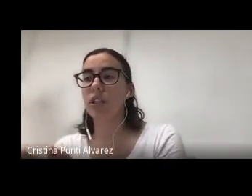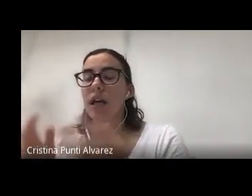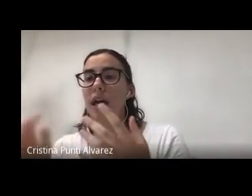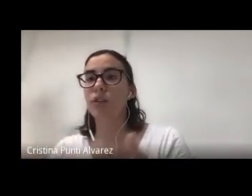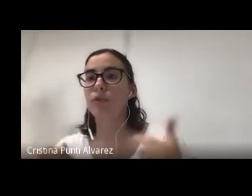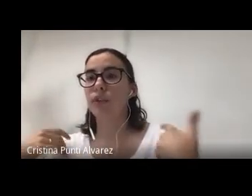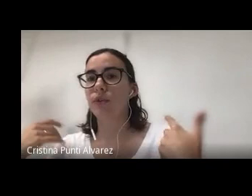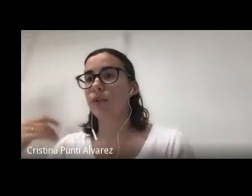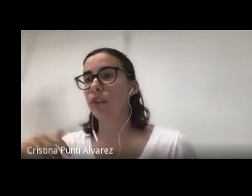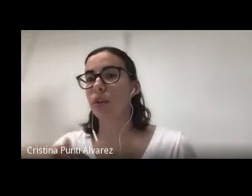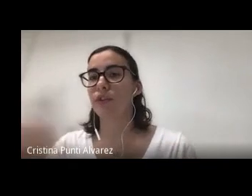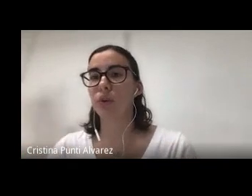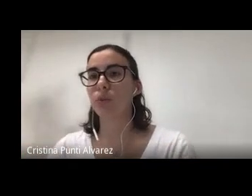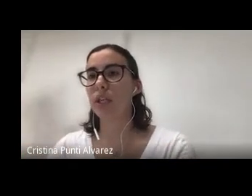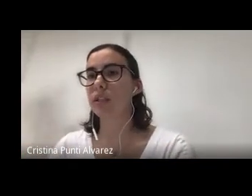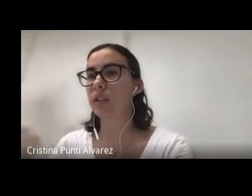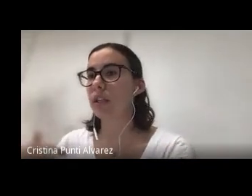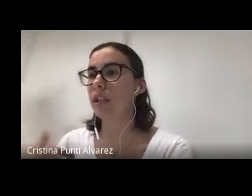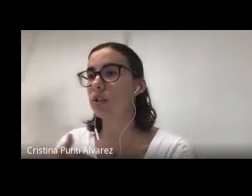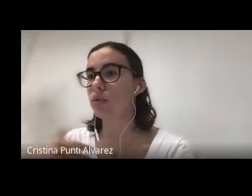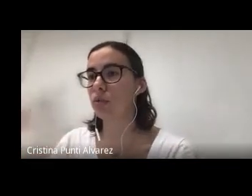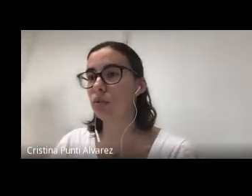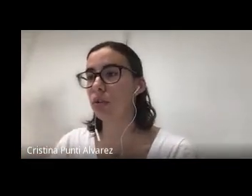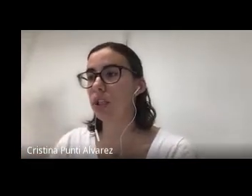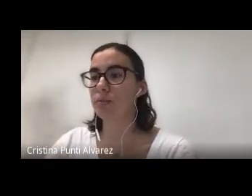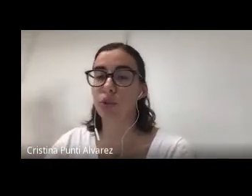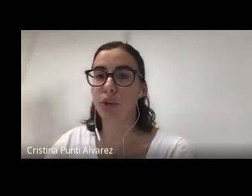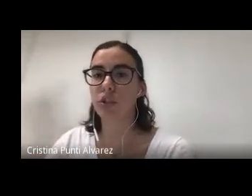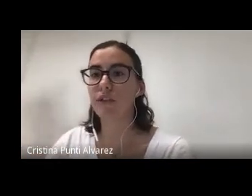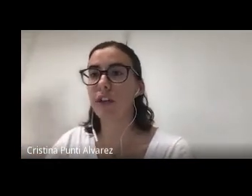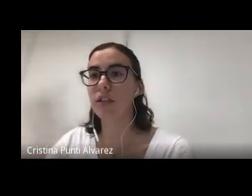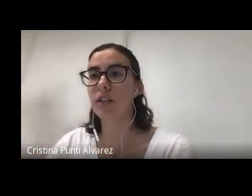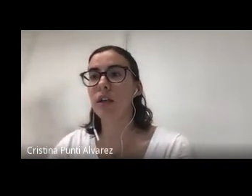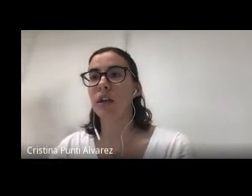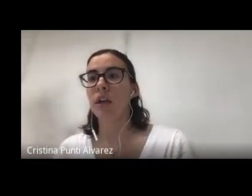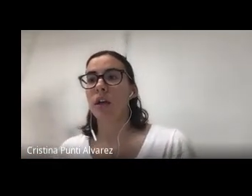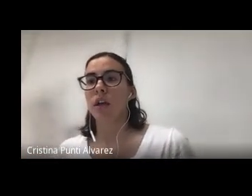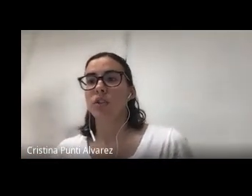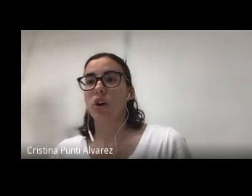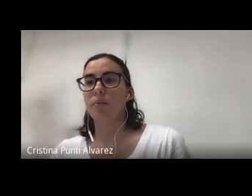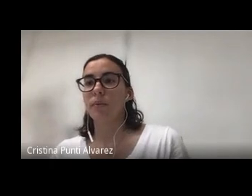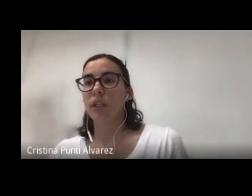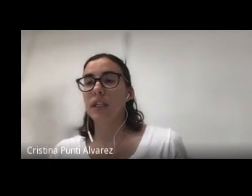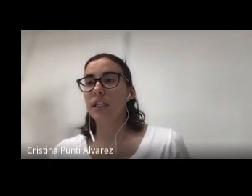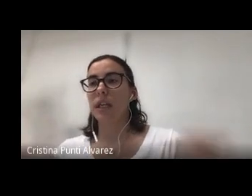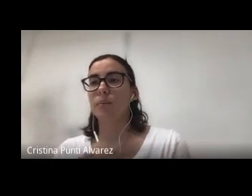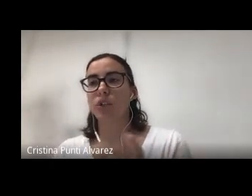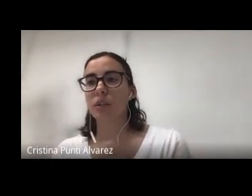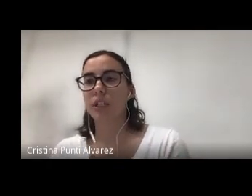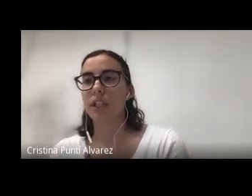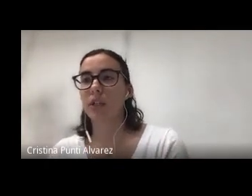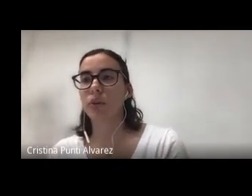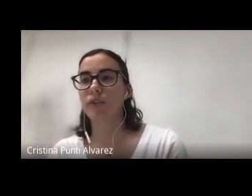project. And through the following weeks, the idea is to do this post-processing phase. Some initial and